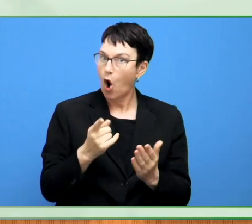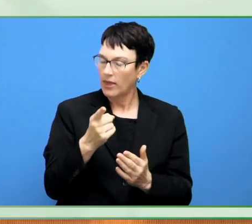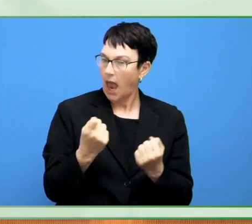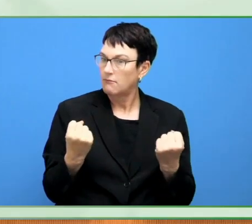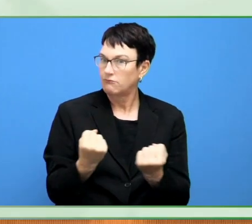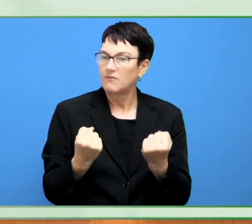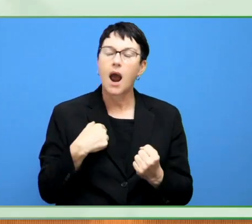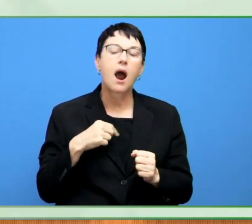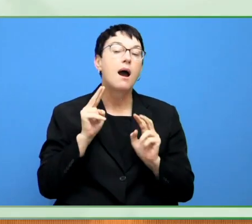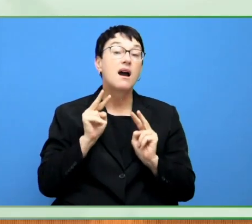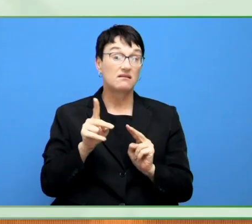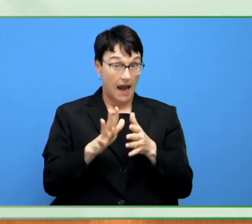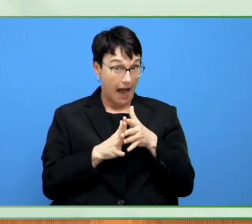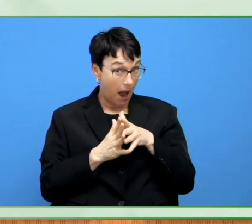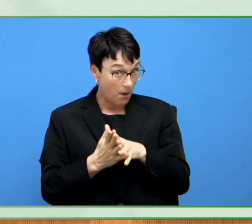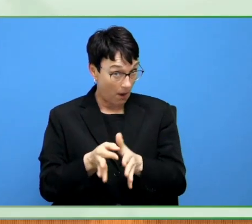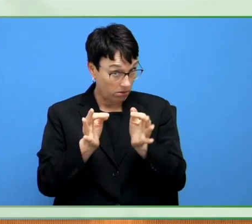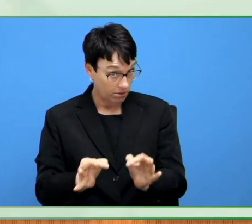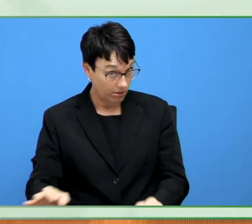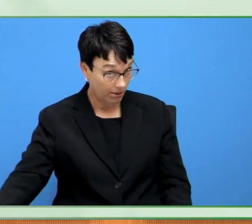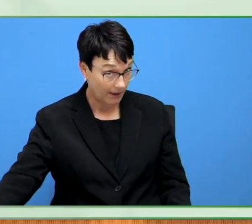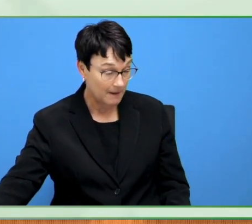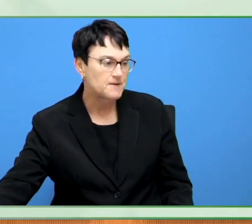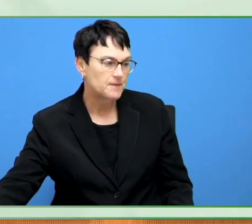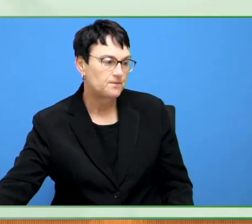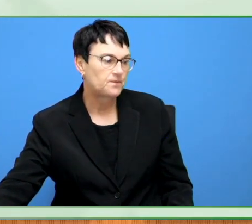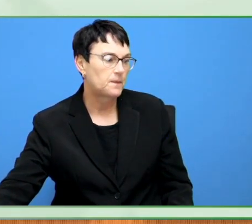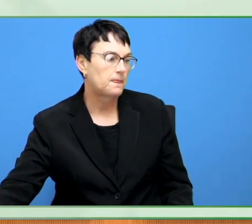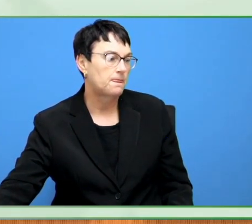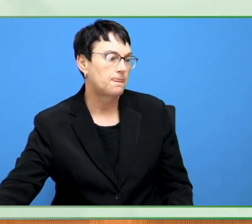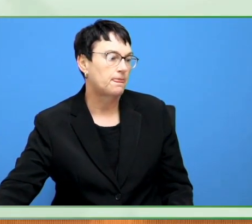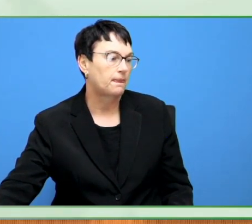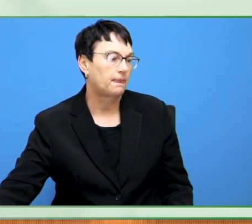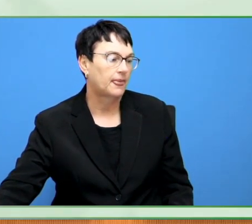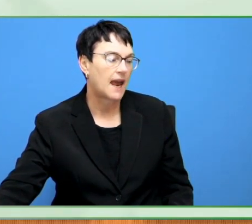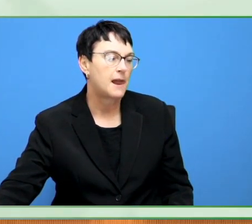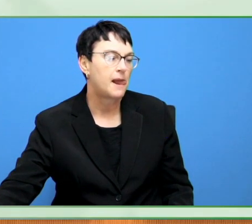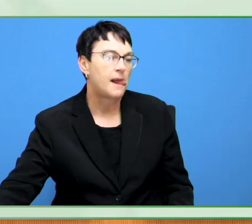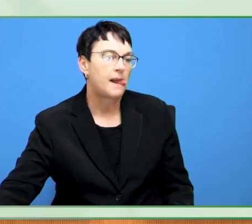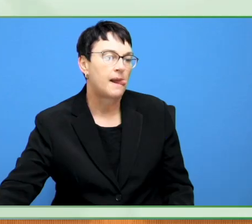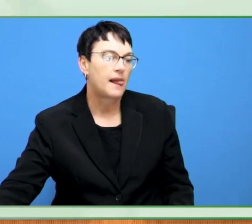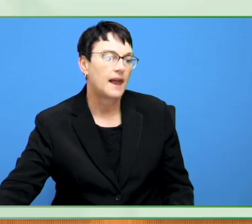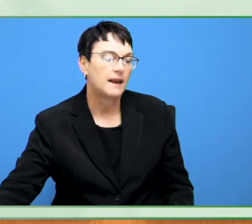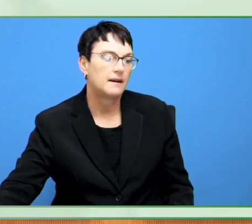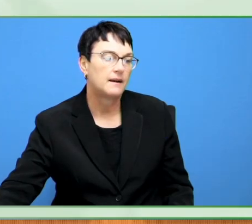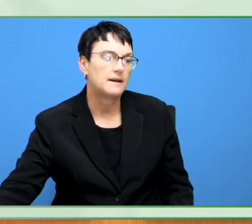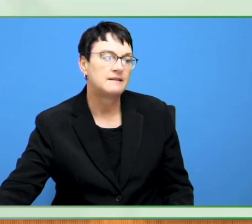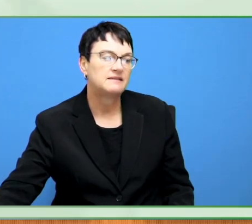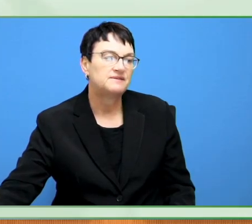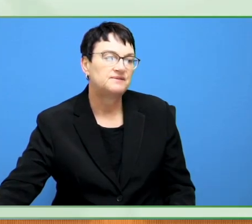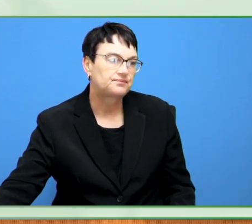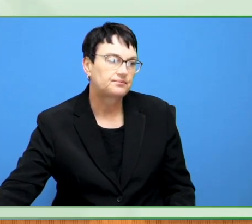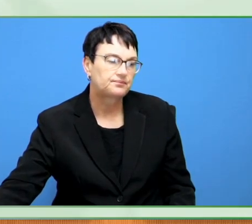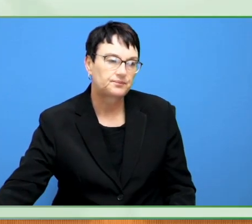an organization. Then we have the more technical standards. We have the WAS, which is Web Accessibility